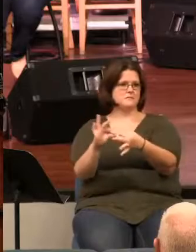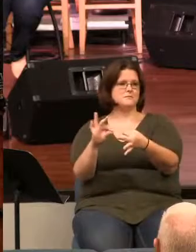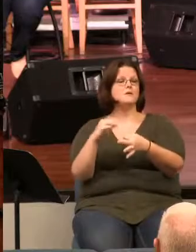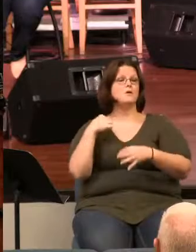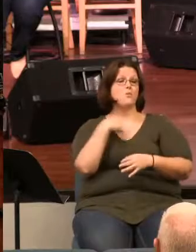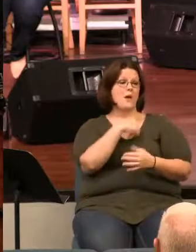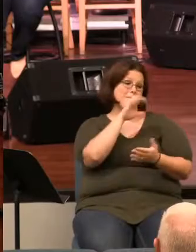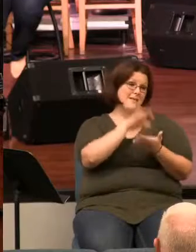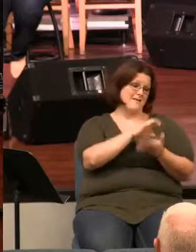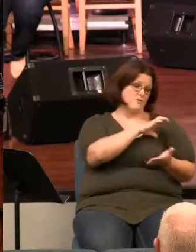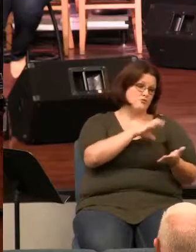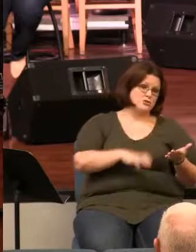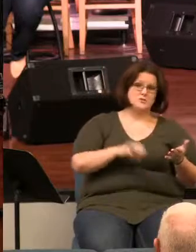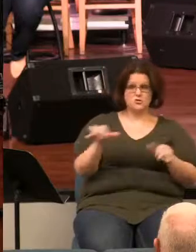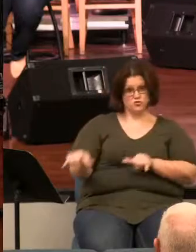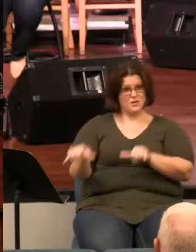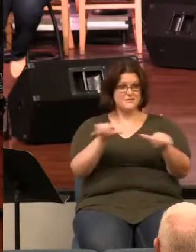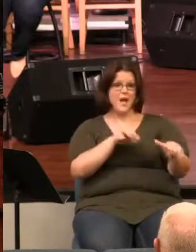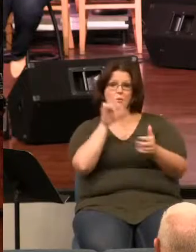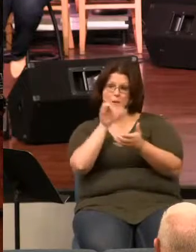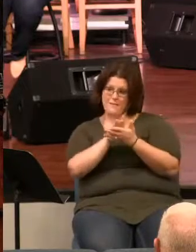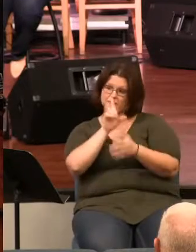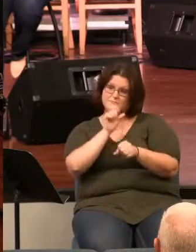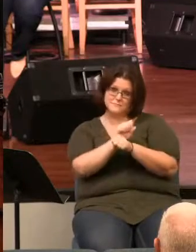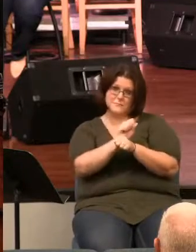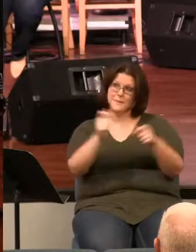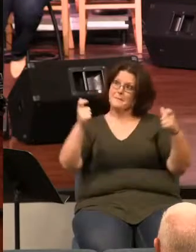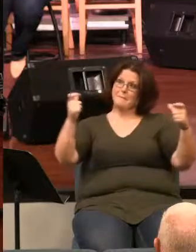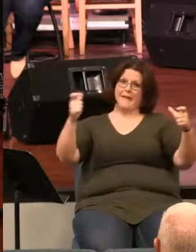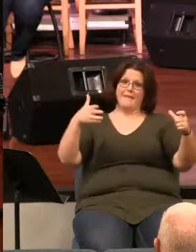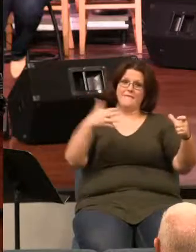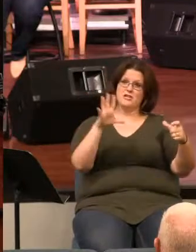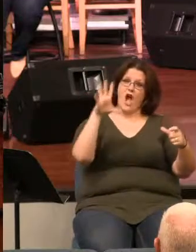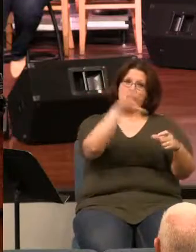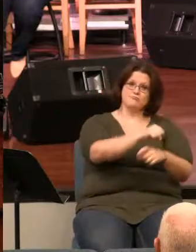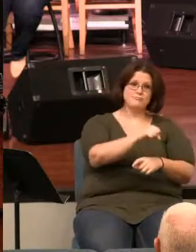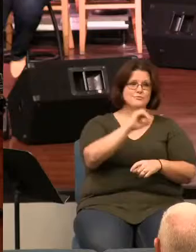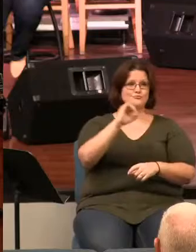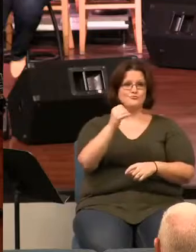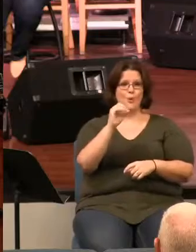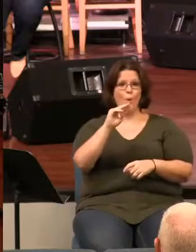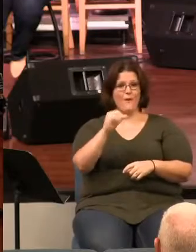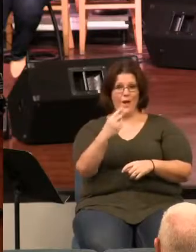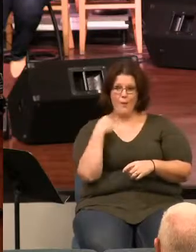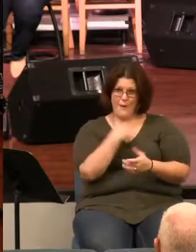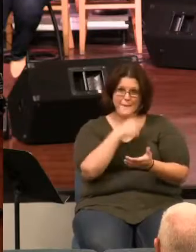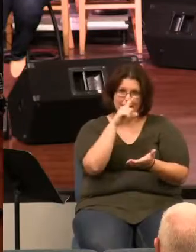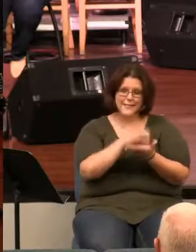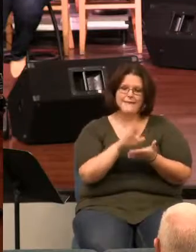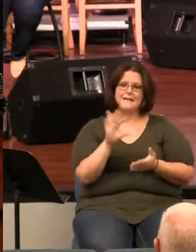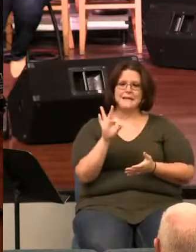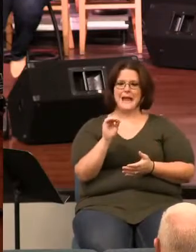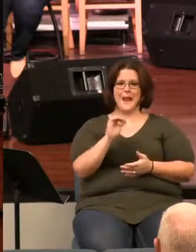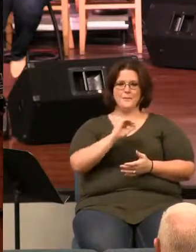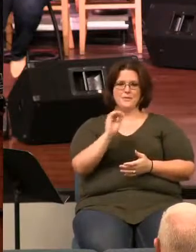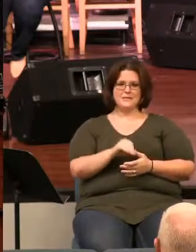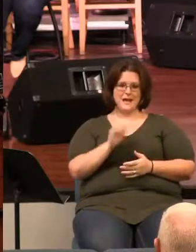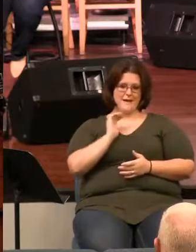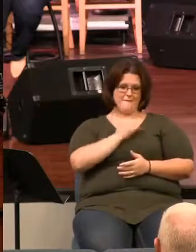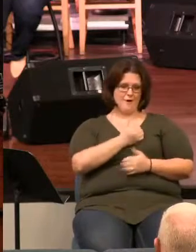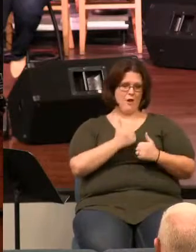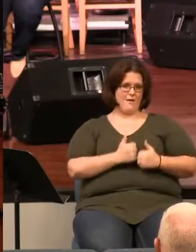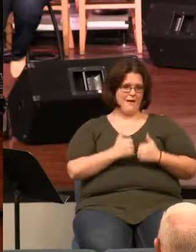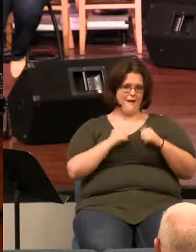like we believe that Jonah literally was swallowed by a great fish, we literally believe that 90% for the Christian goes further than